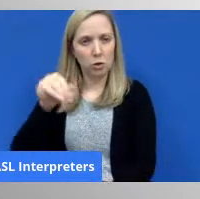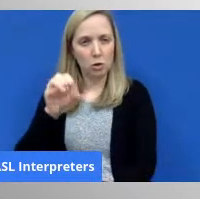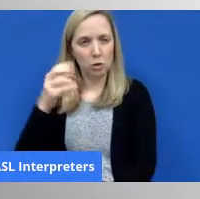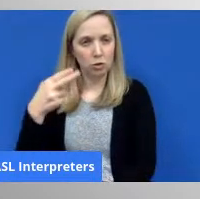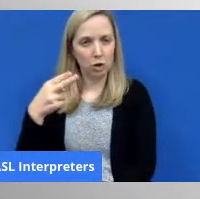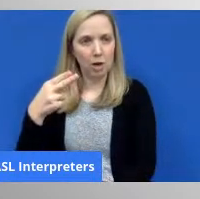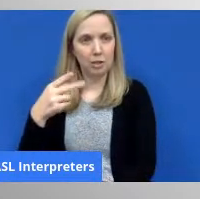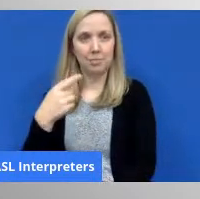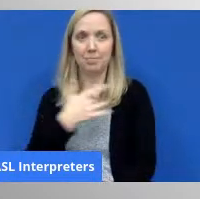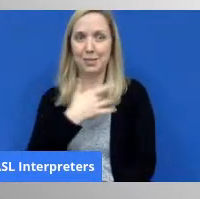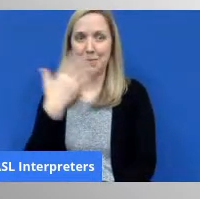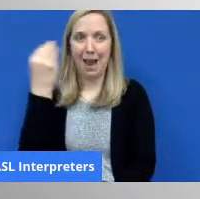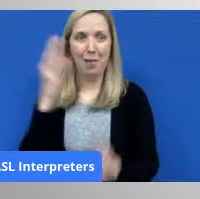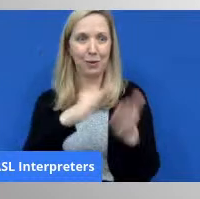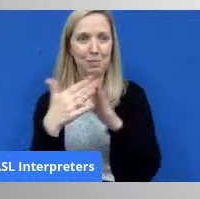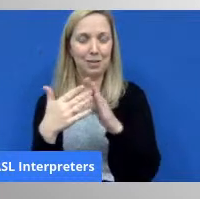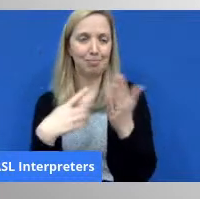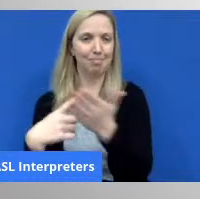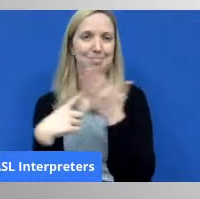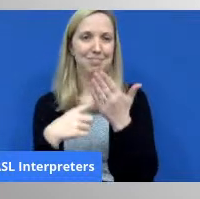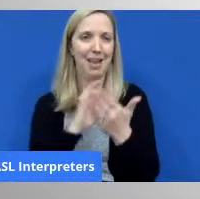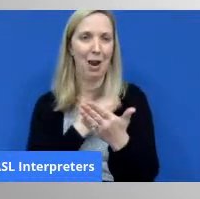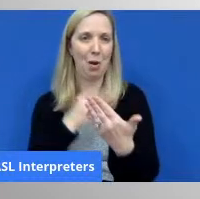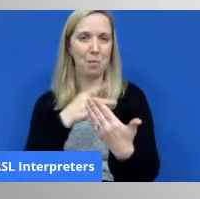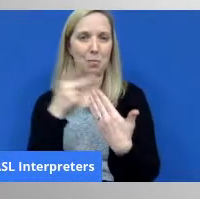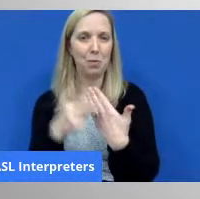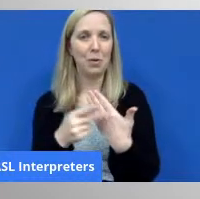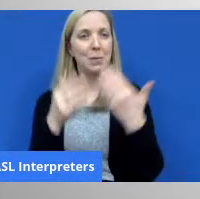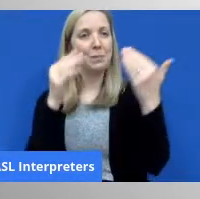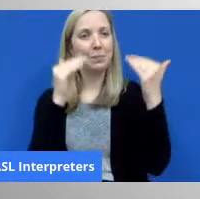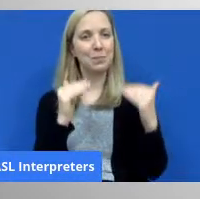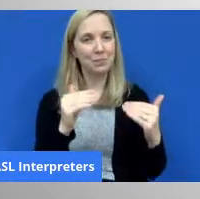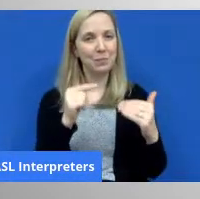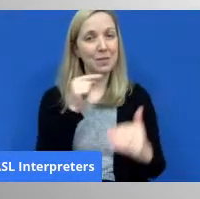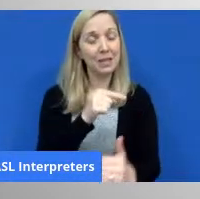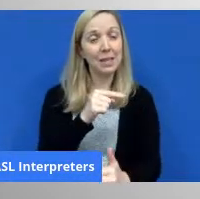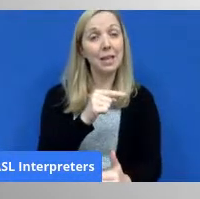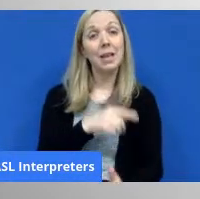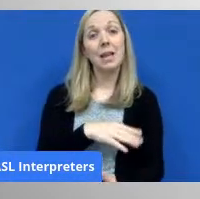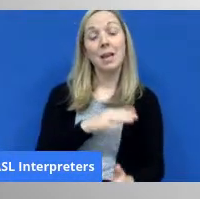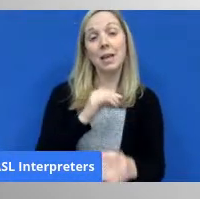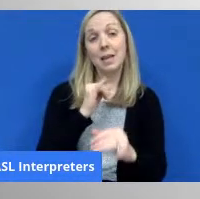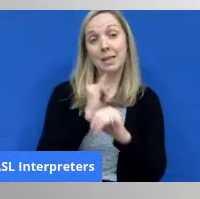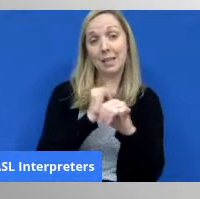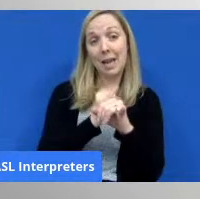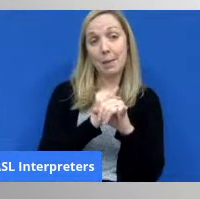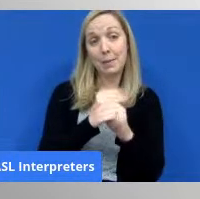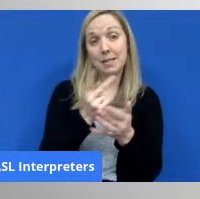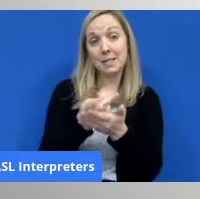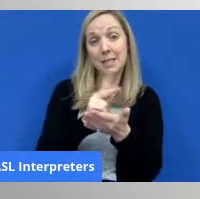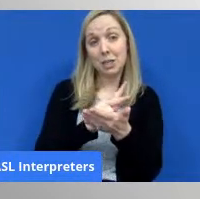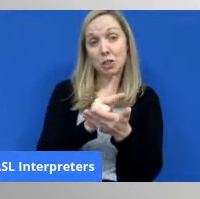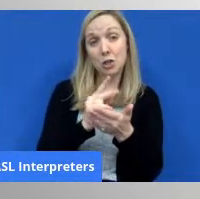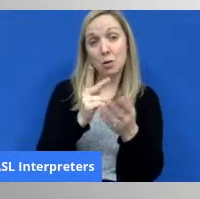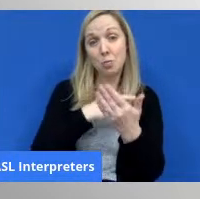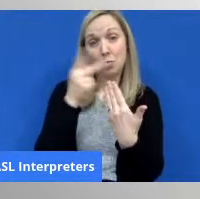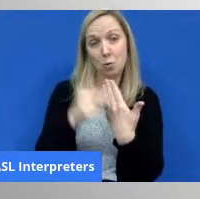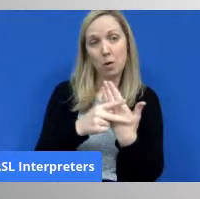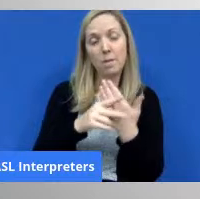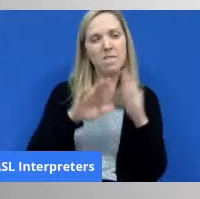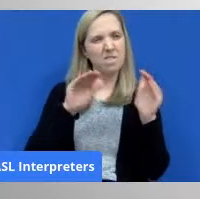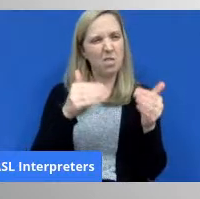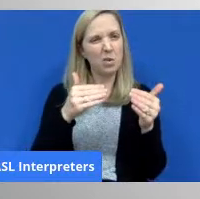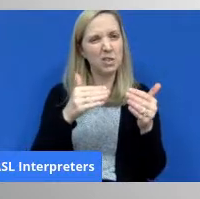Give Pulse. And then our Campus Kitchen program, which actually focuses on senior hunger issues and is a food waste and